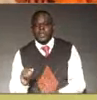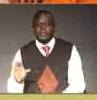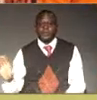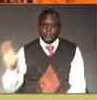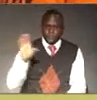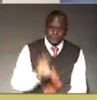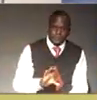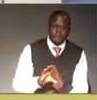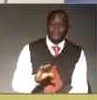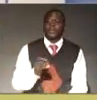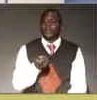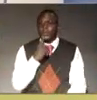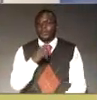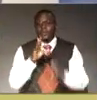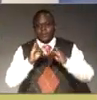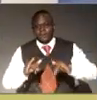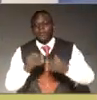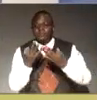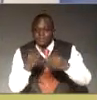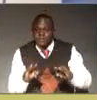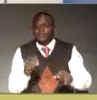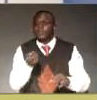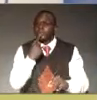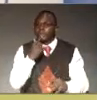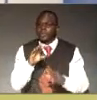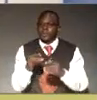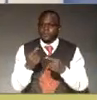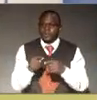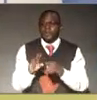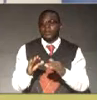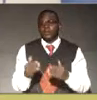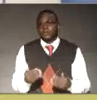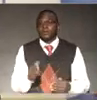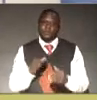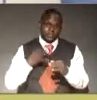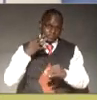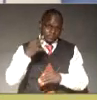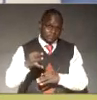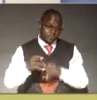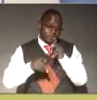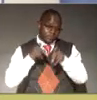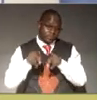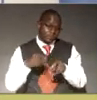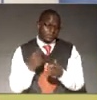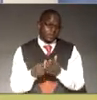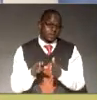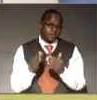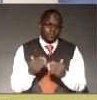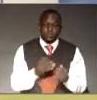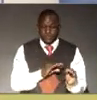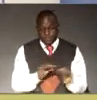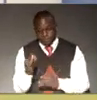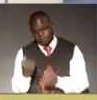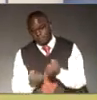we are doing medical camps, free medical camps, but that is for the people who are affected. Now we wanted to